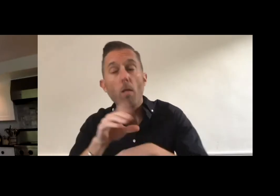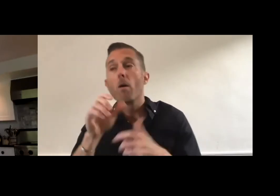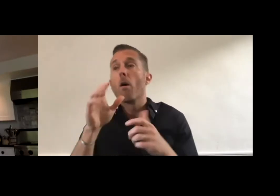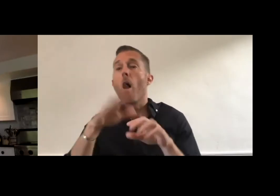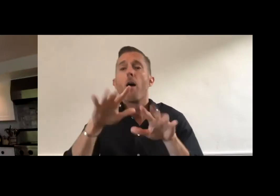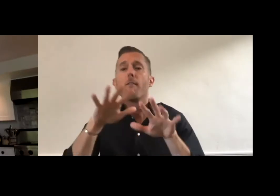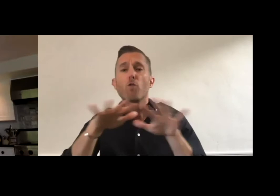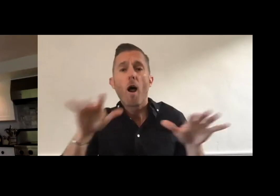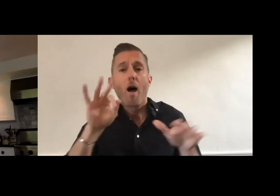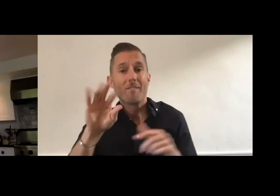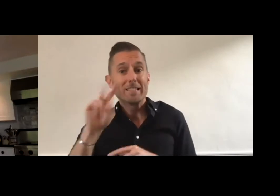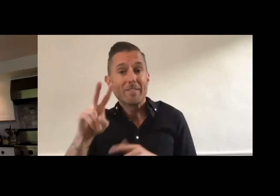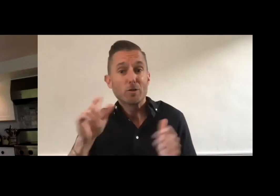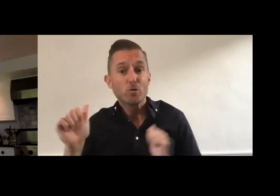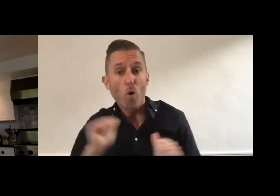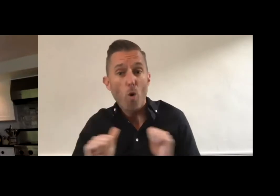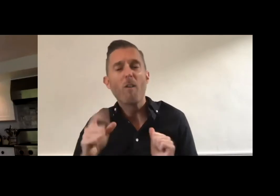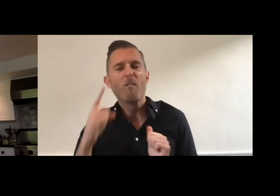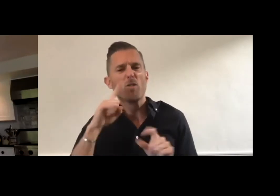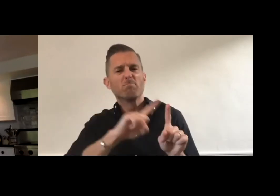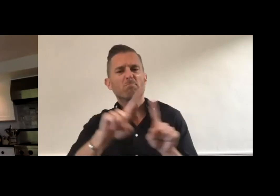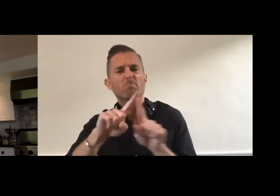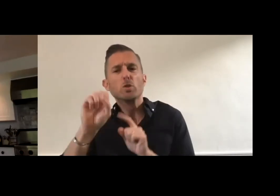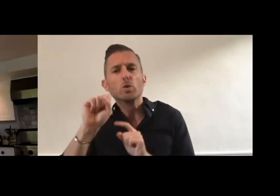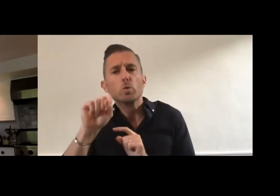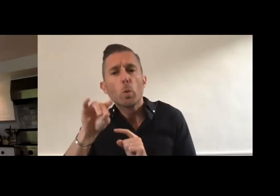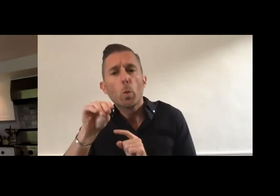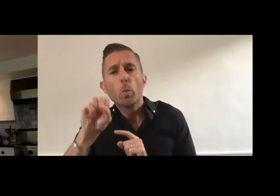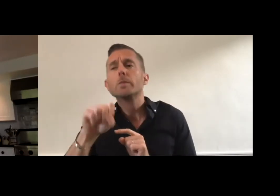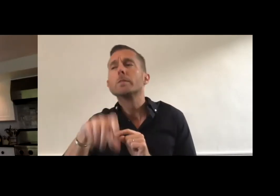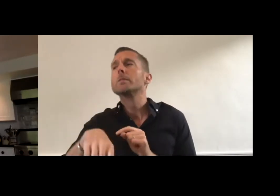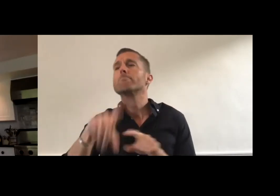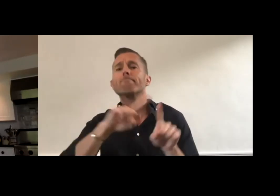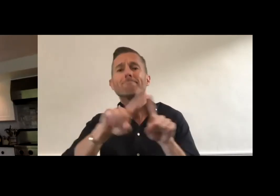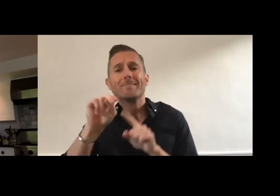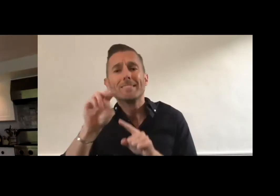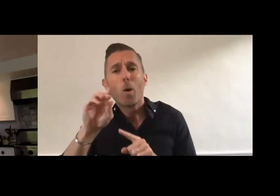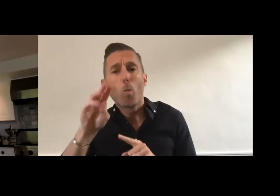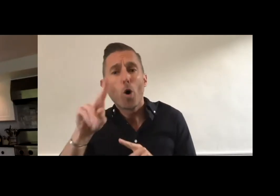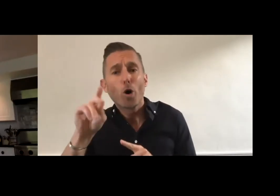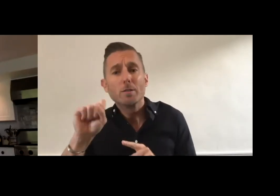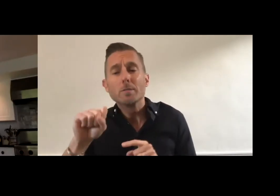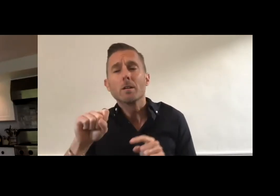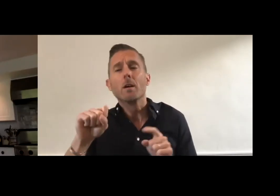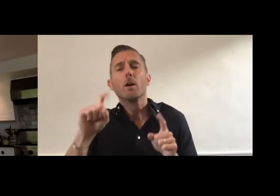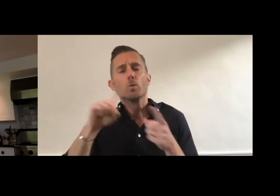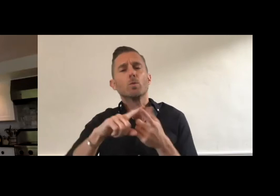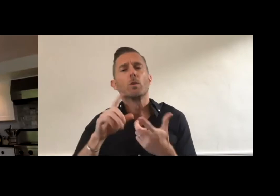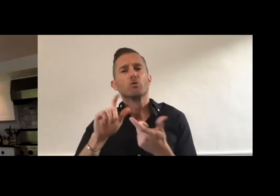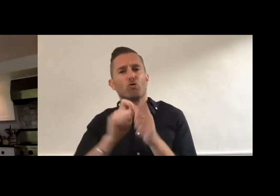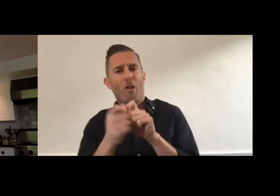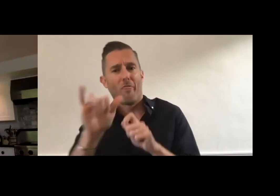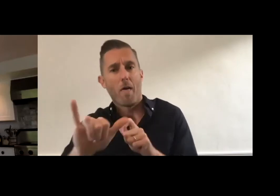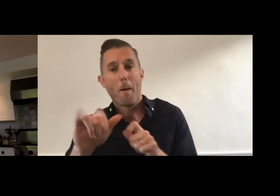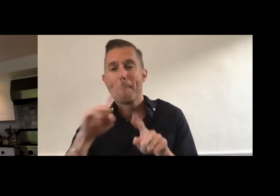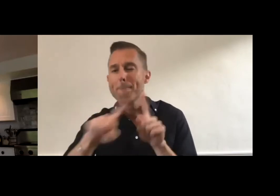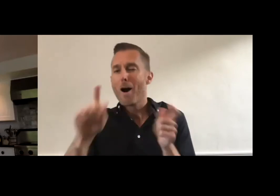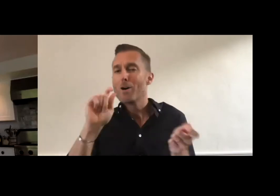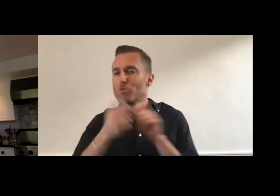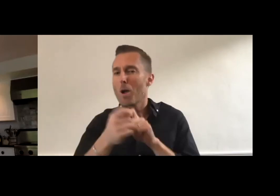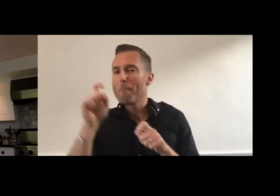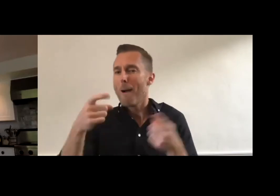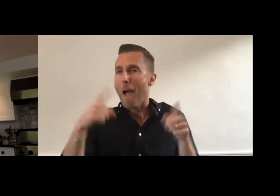shows for a variety of studios and networks. But change must be embraced from the top and have buy-in at every